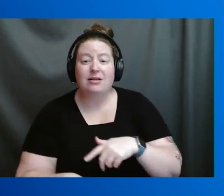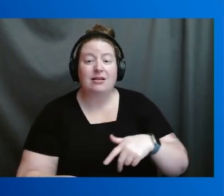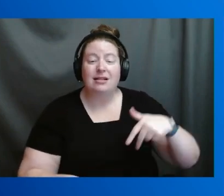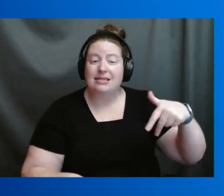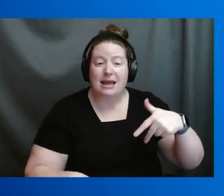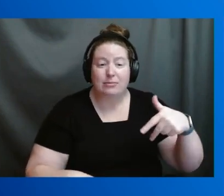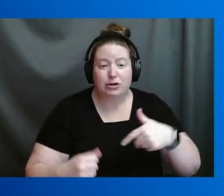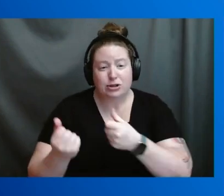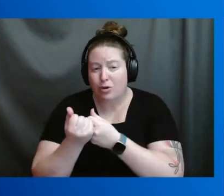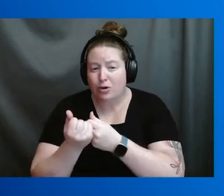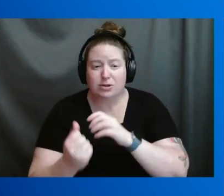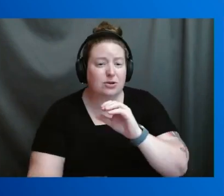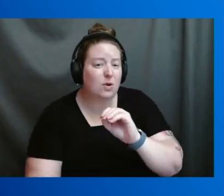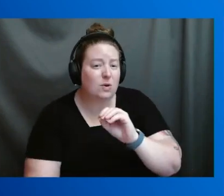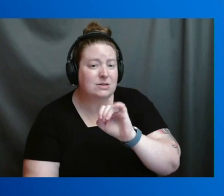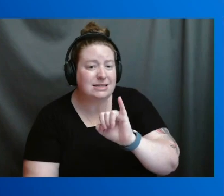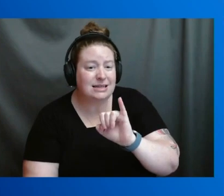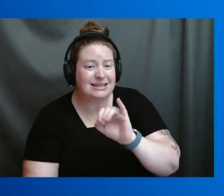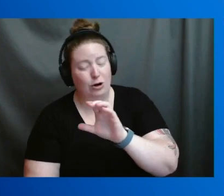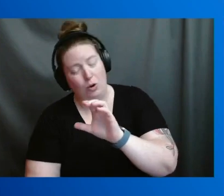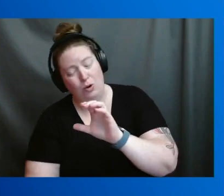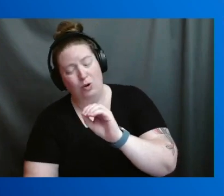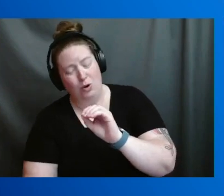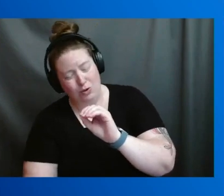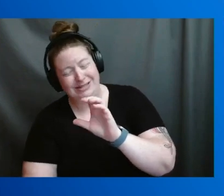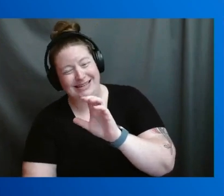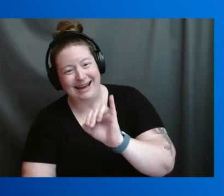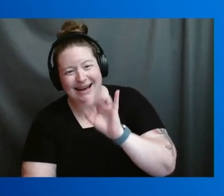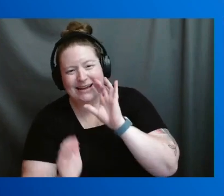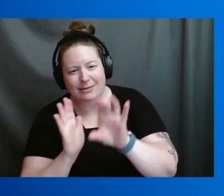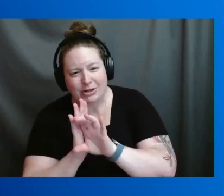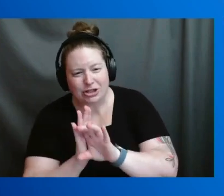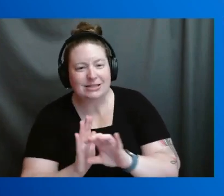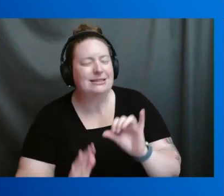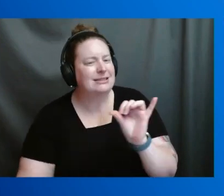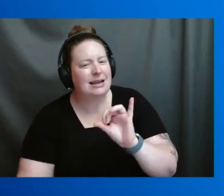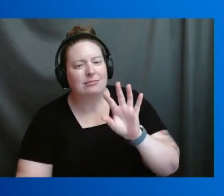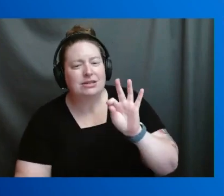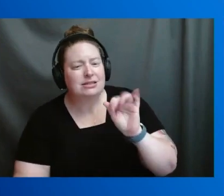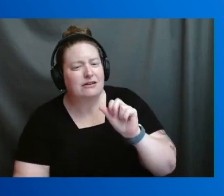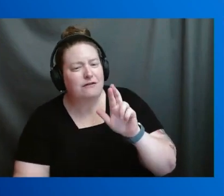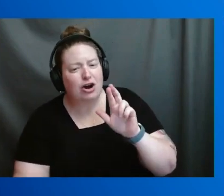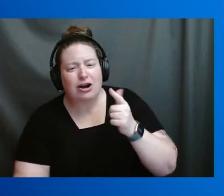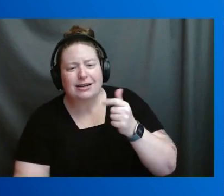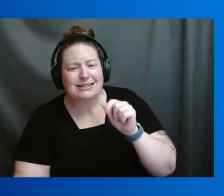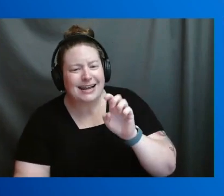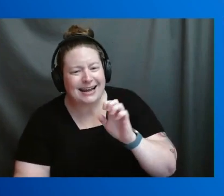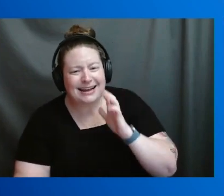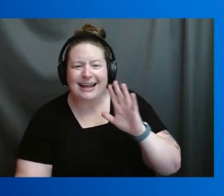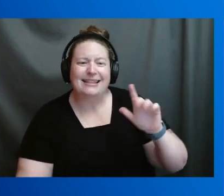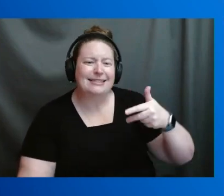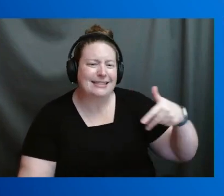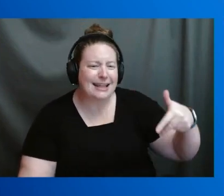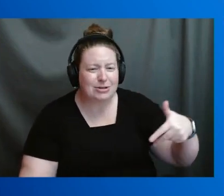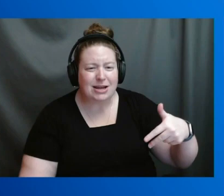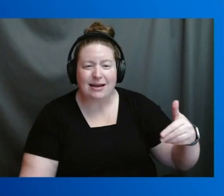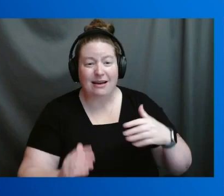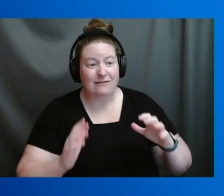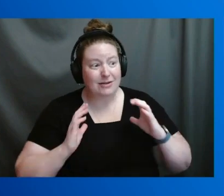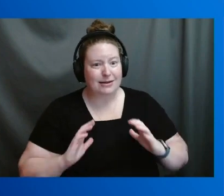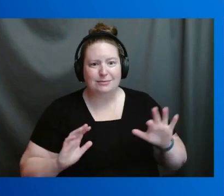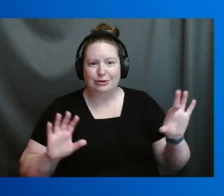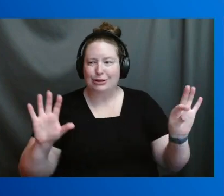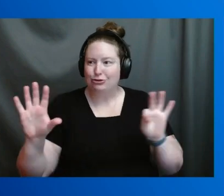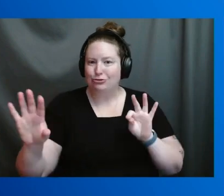whether you're running on, and same thing when you're running on ECS Fargate as well as you're running on Lambda. We have a set of customers who kind of choose their tools together.